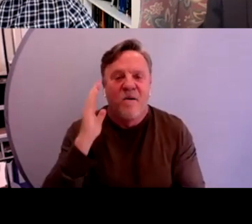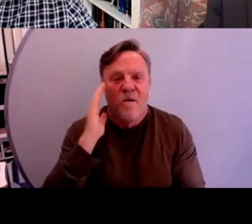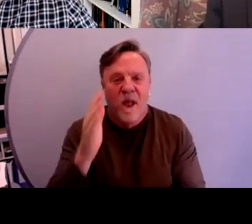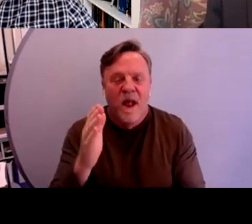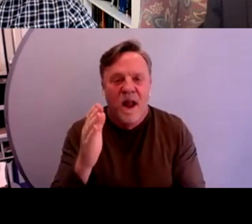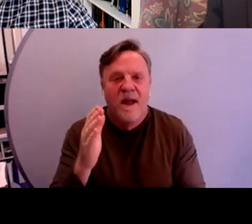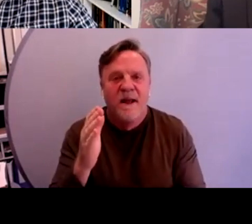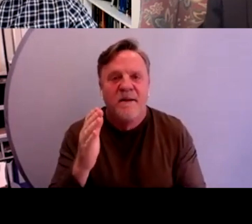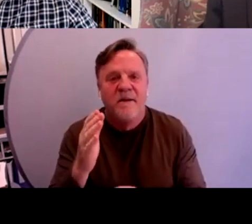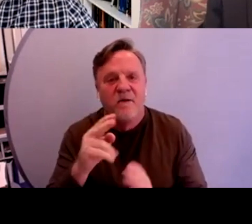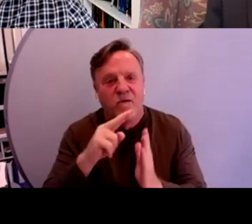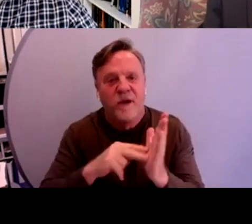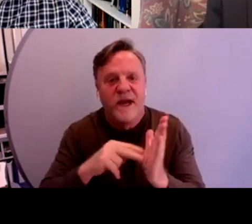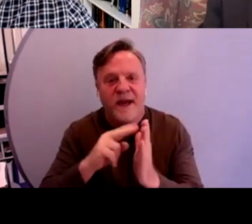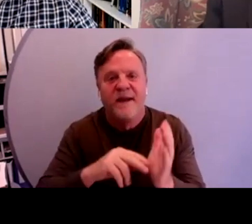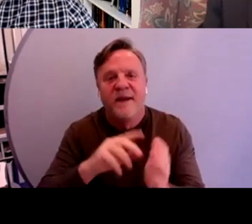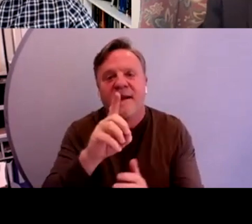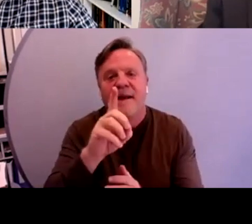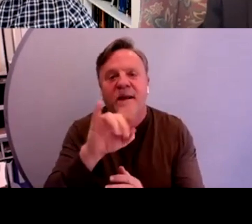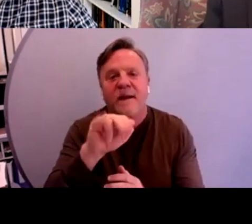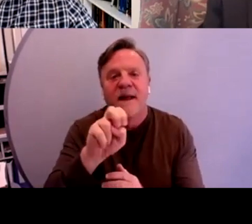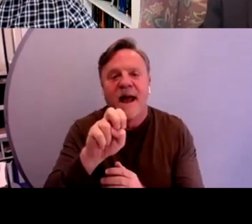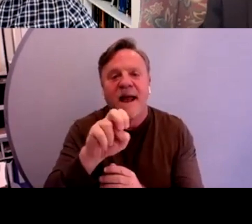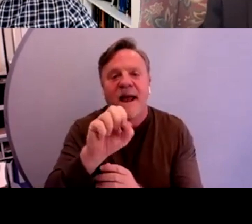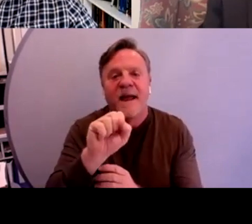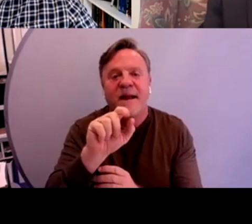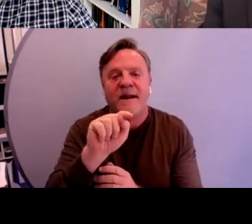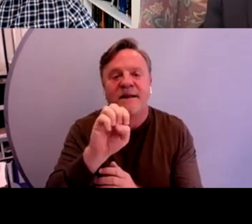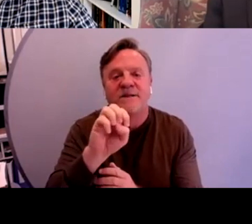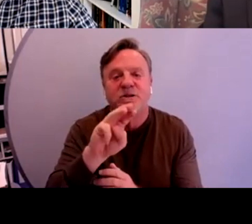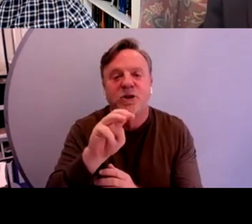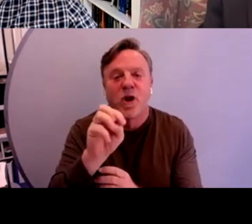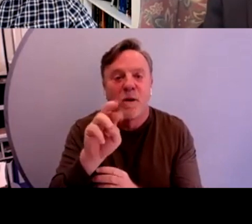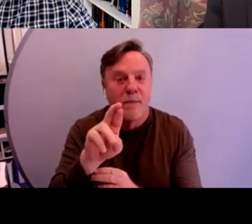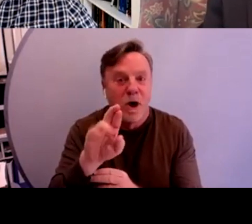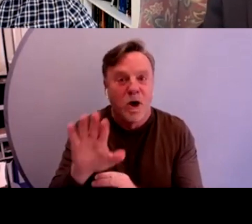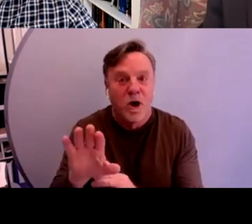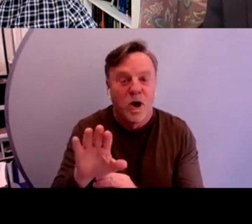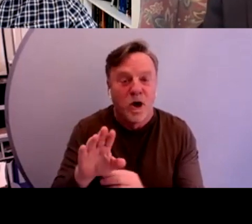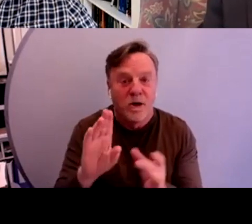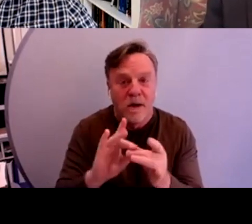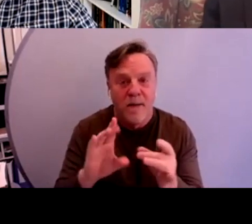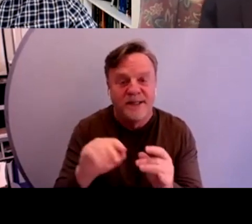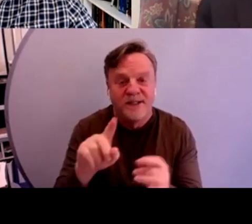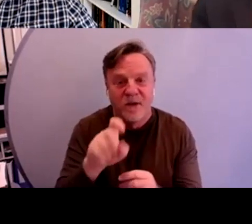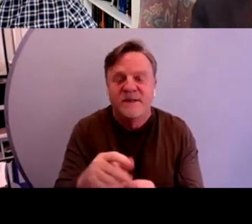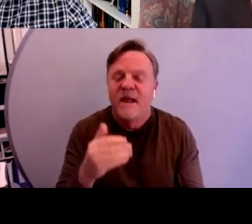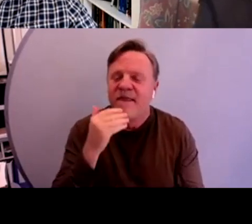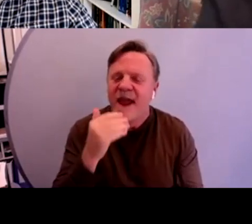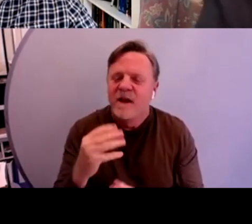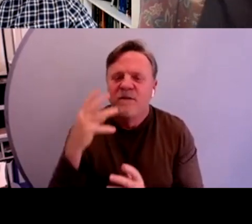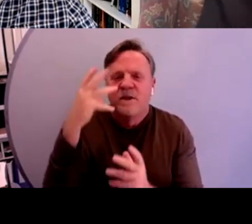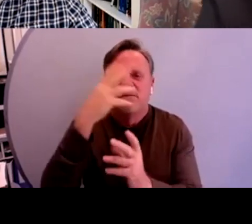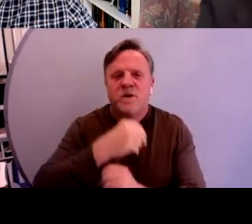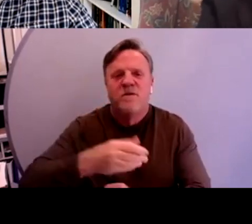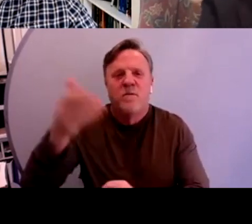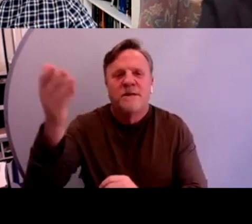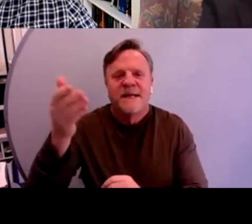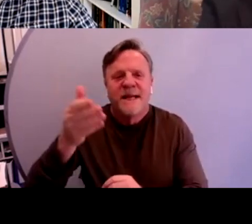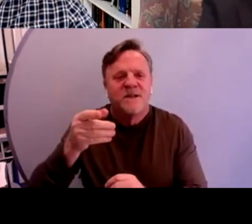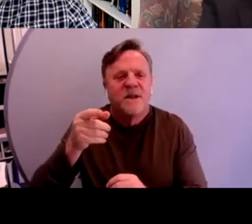gonna read Diane Sturmer's comments and questions. Thank you for this beautiful presentation. It speaks